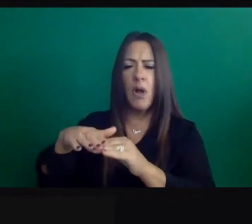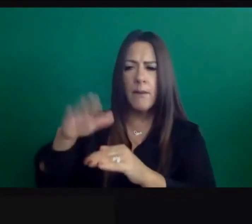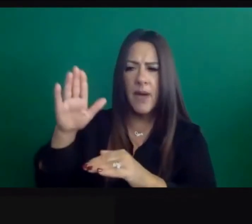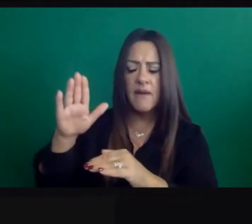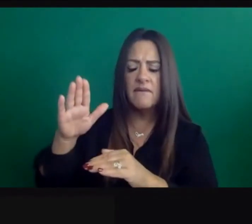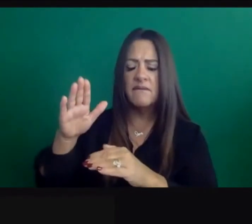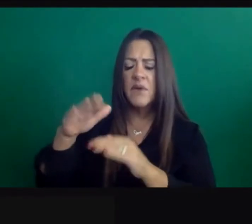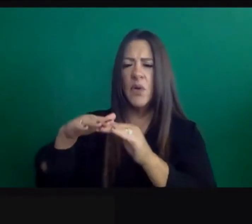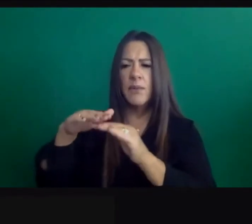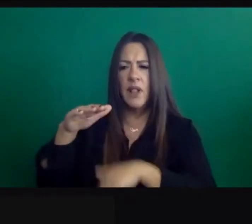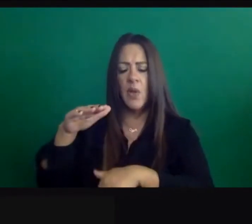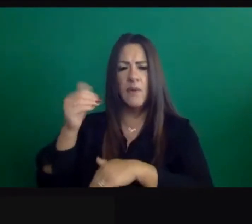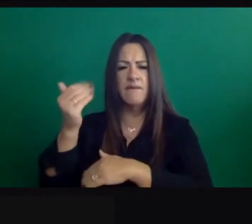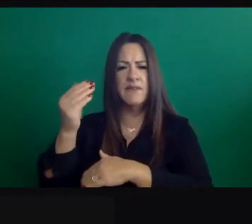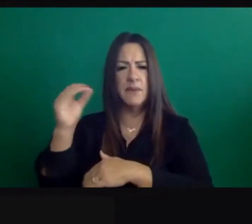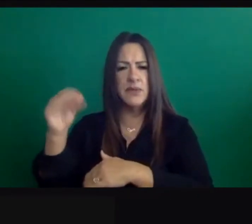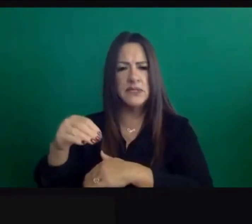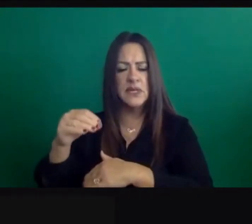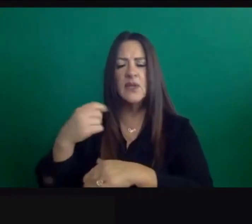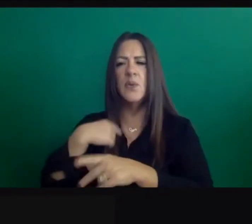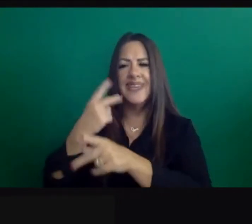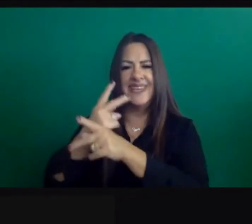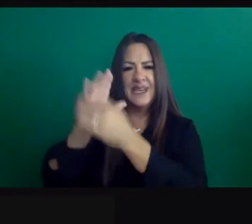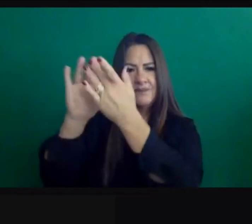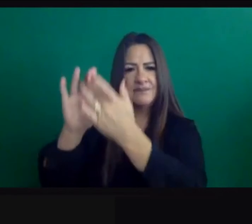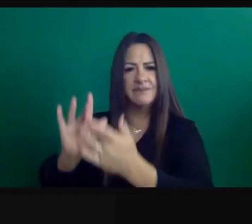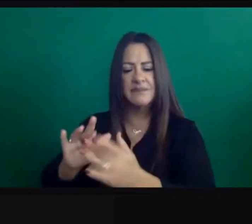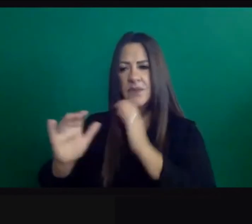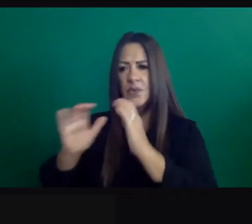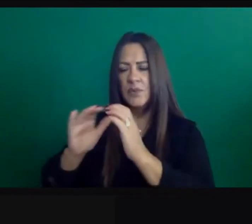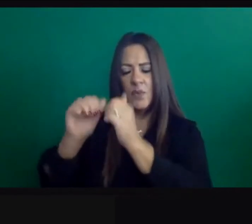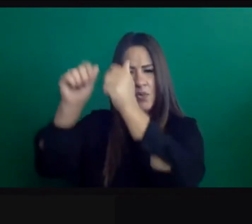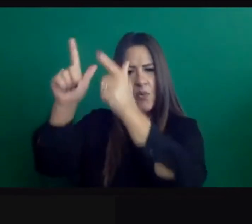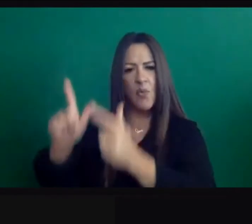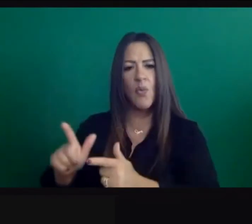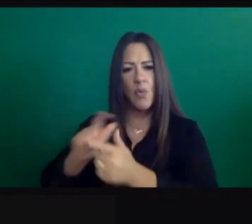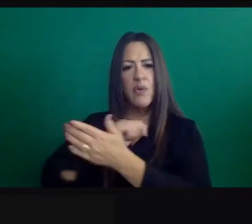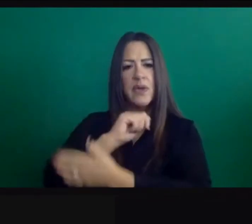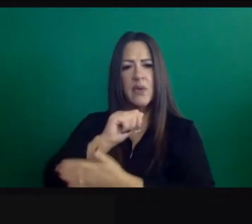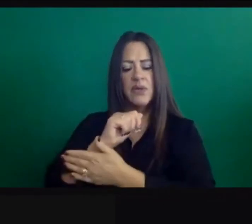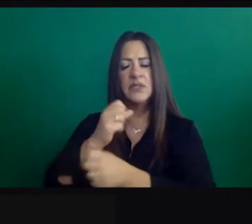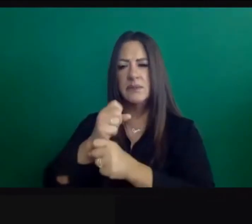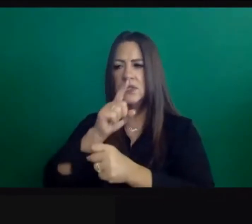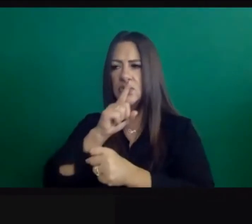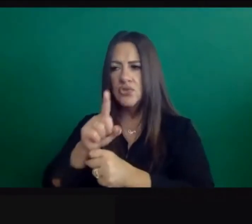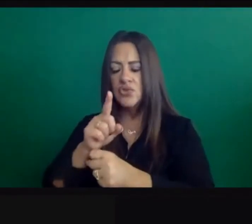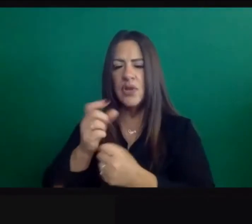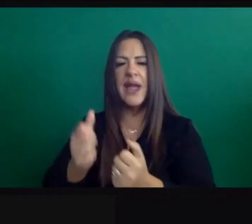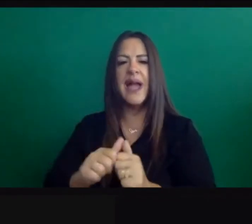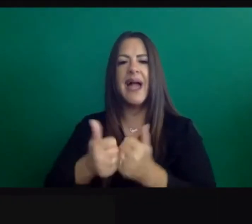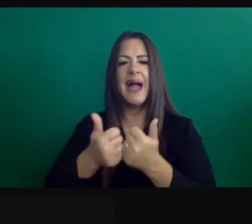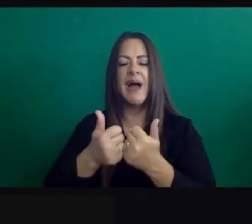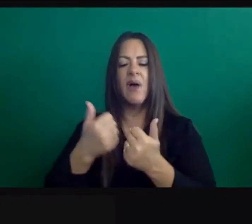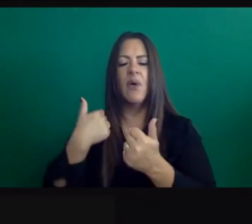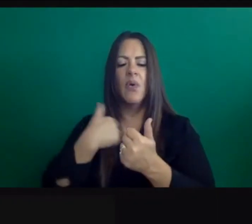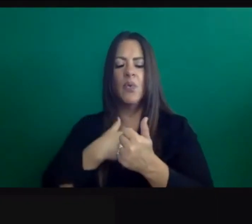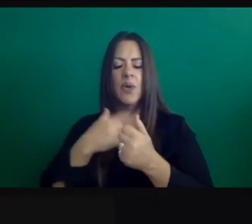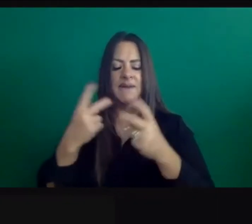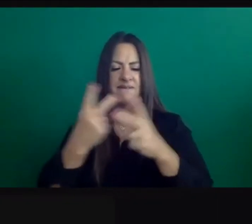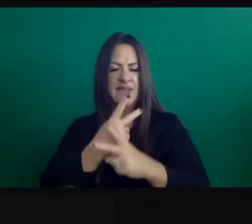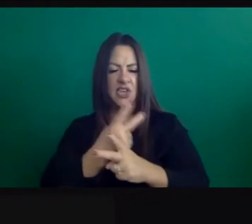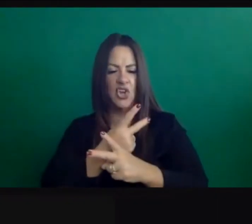continue to do that on a very regular basis, and have some of those details on how that calculation is done